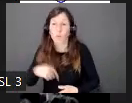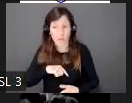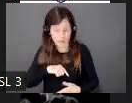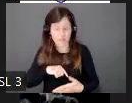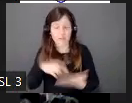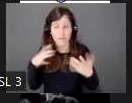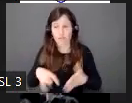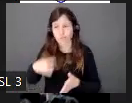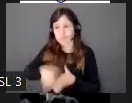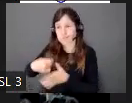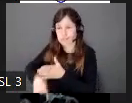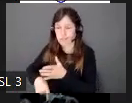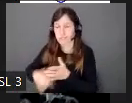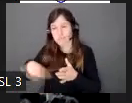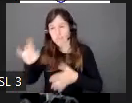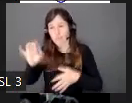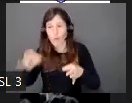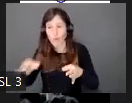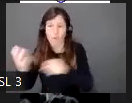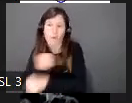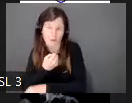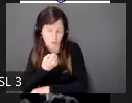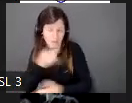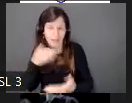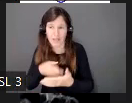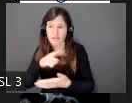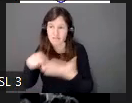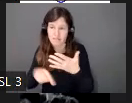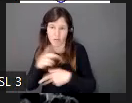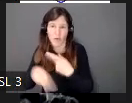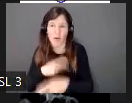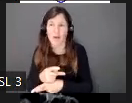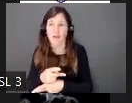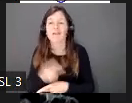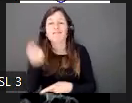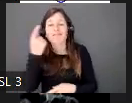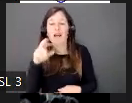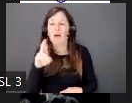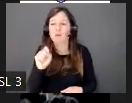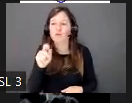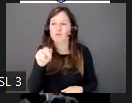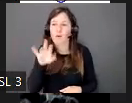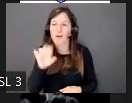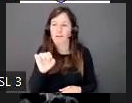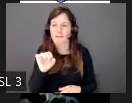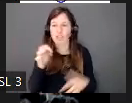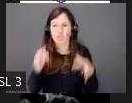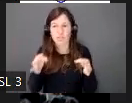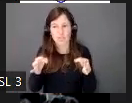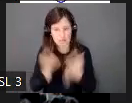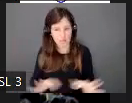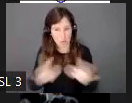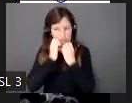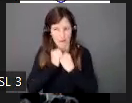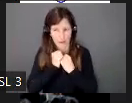too, is at a restorative justice, so the healing of those relationships. We offer a mediation through our community partner, community